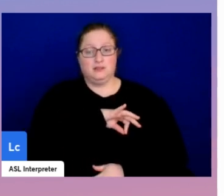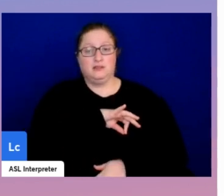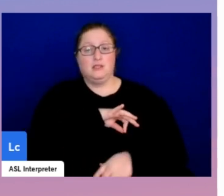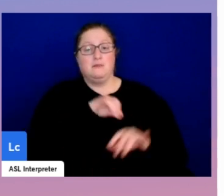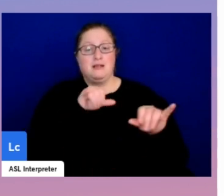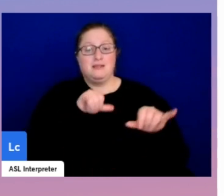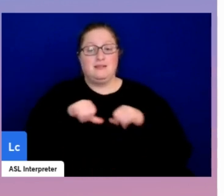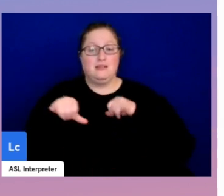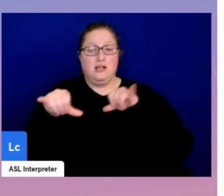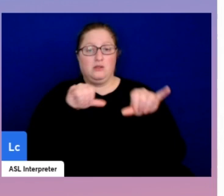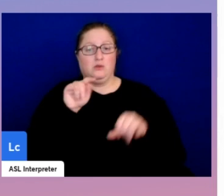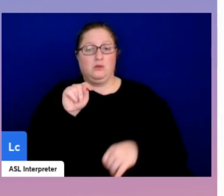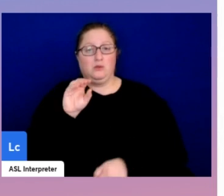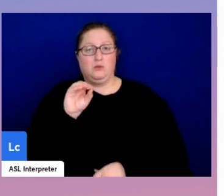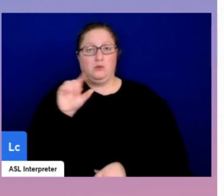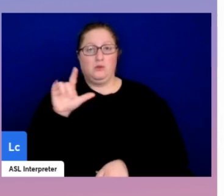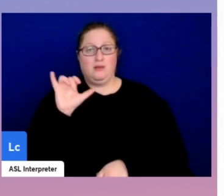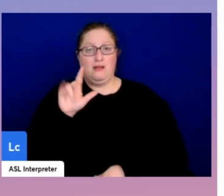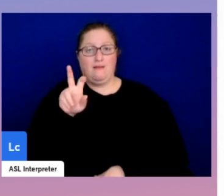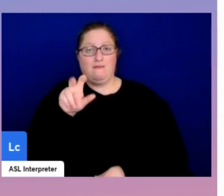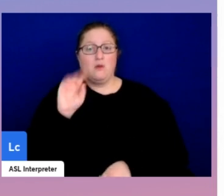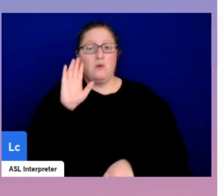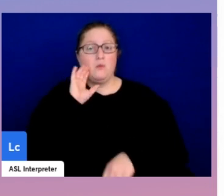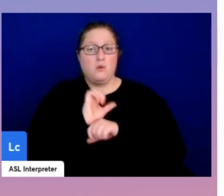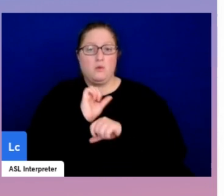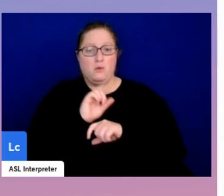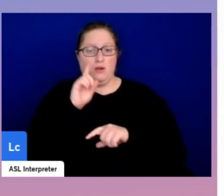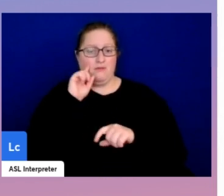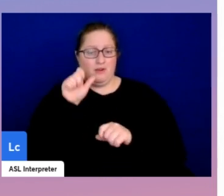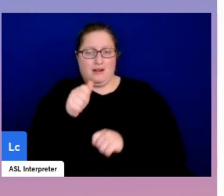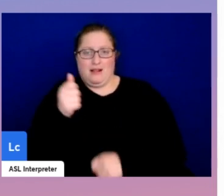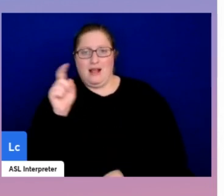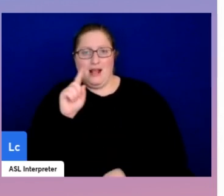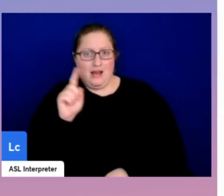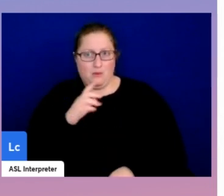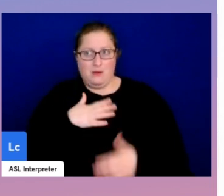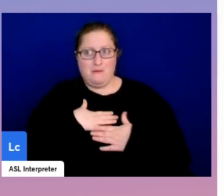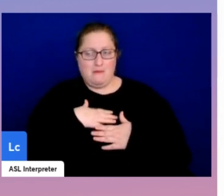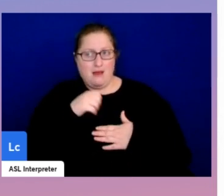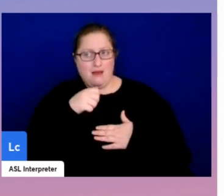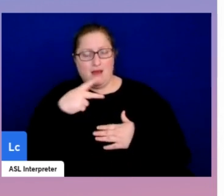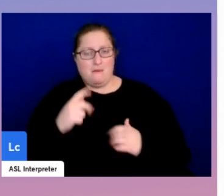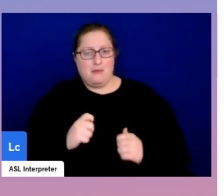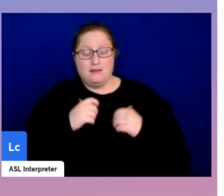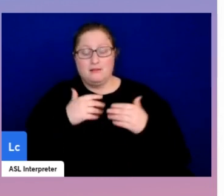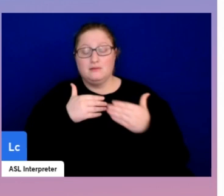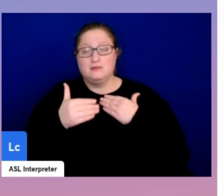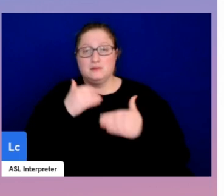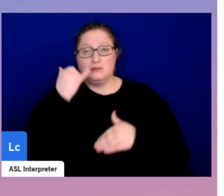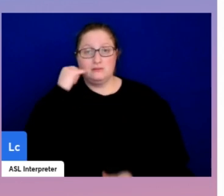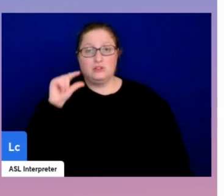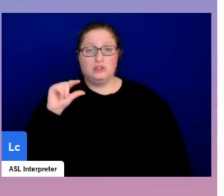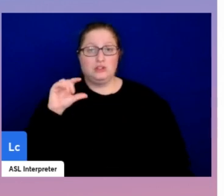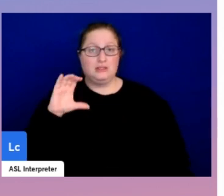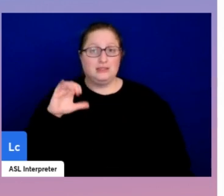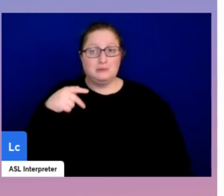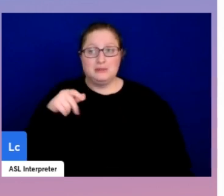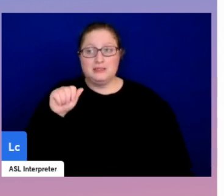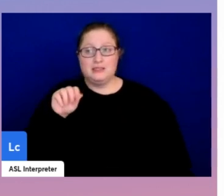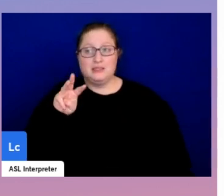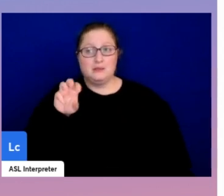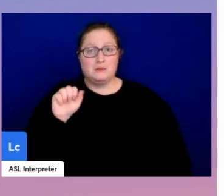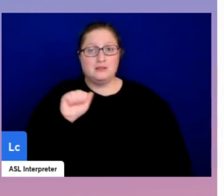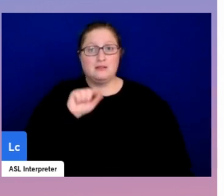on a tool like Vault, this works across anywhere that my applications live, whether they live in GCP, AWS,